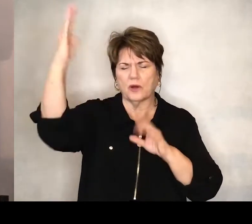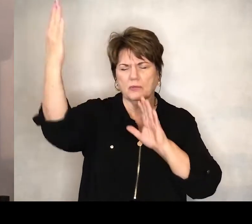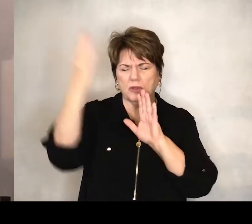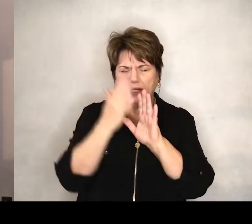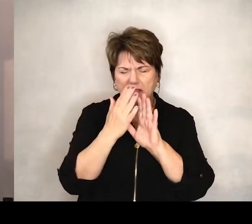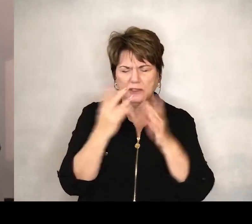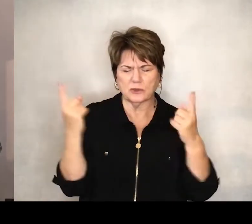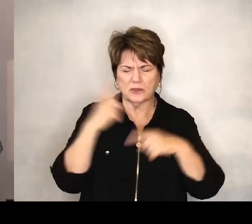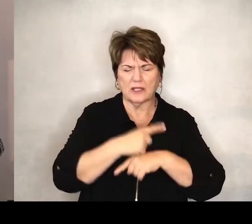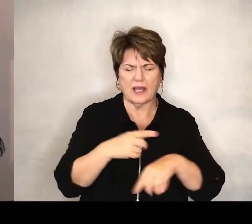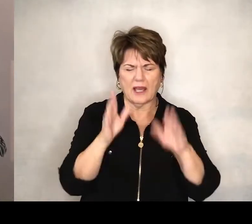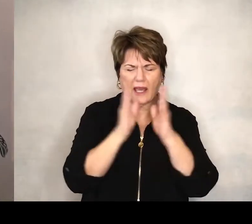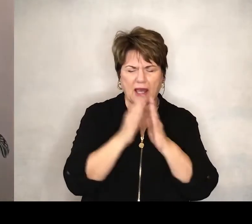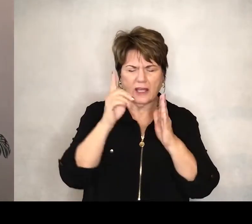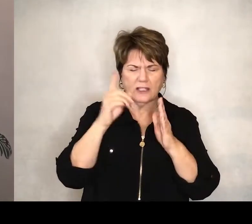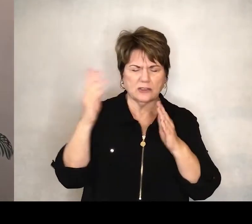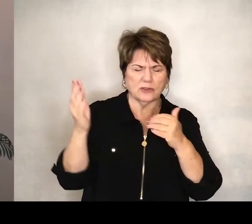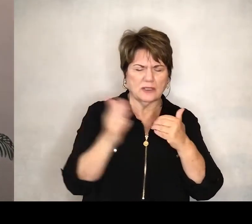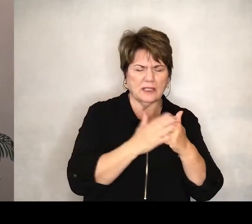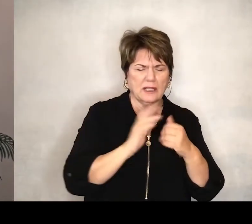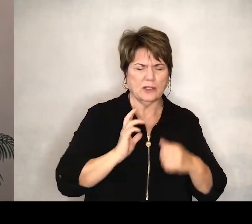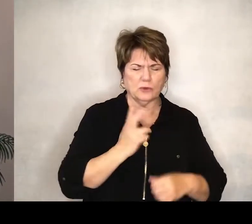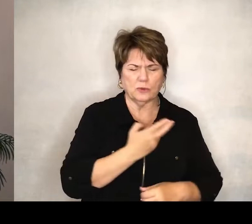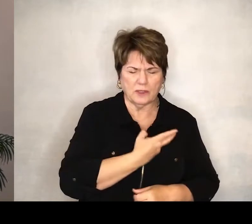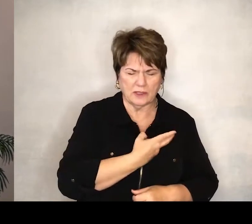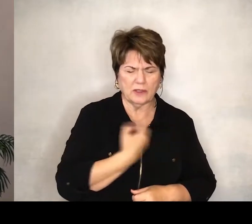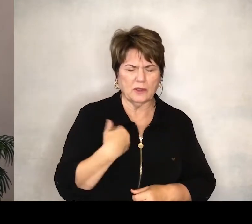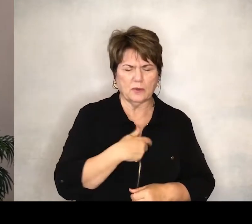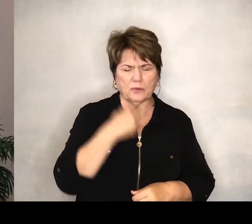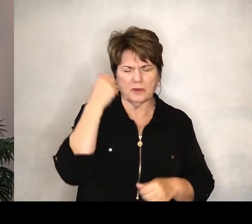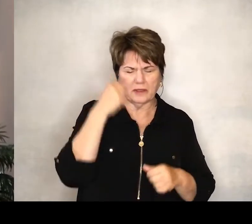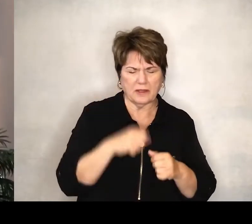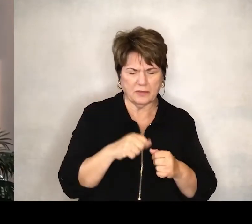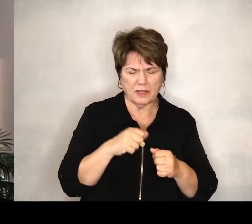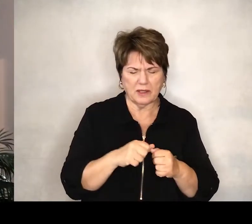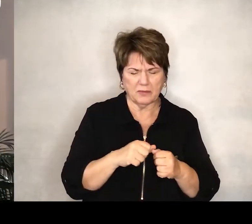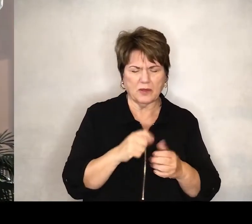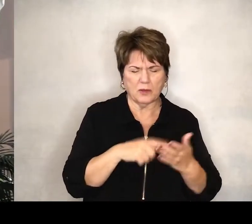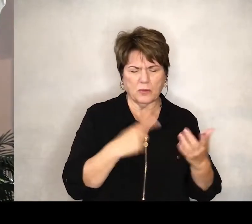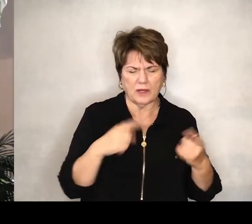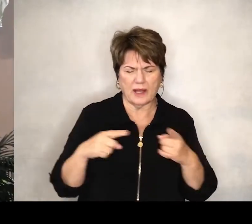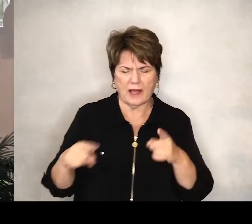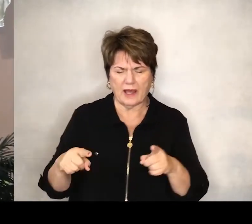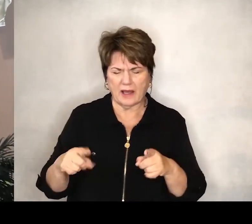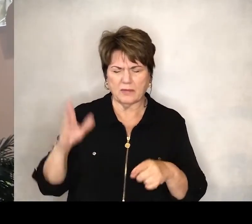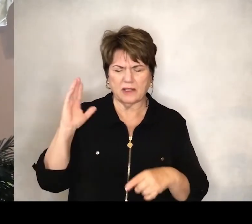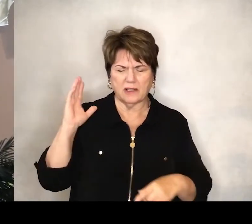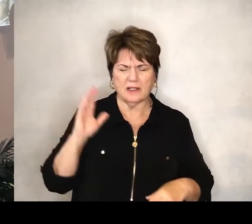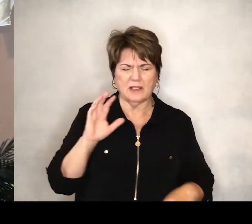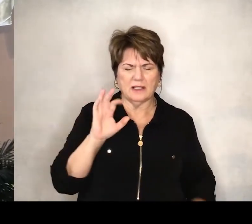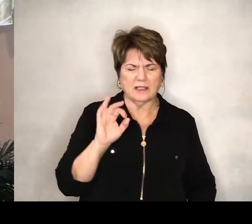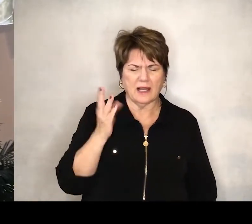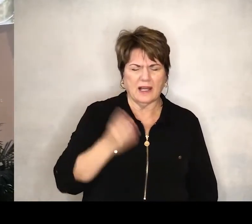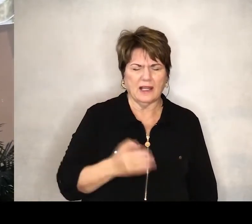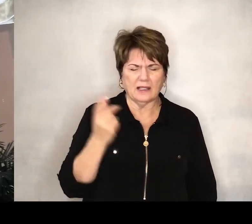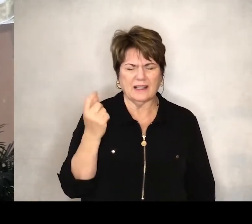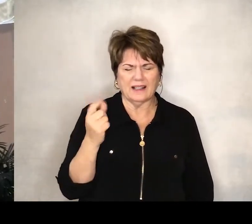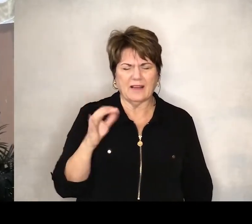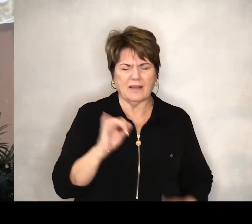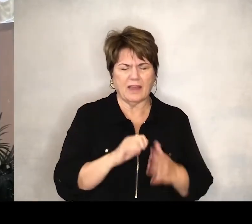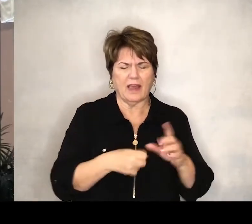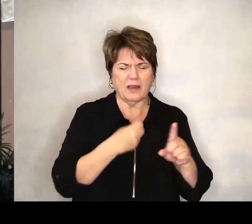God, today we ask that you draw near to us as we remember the events of 9/11 that affected so many